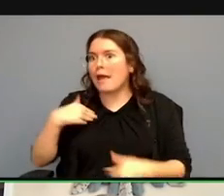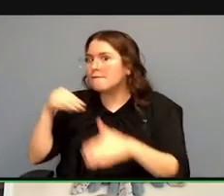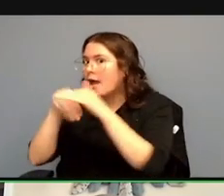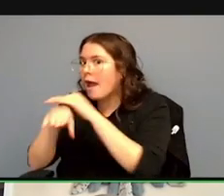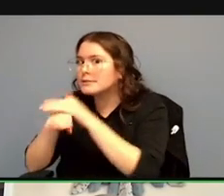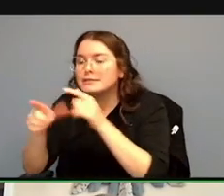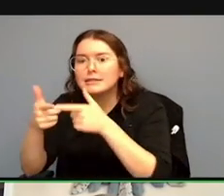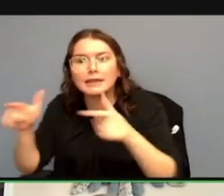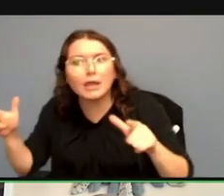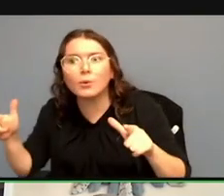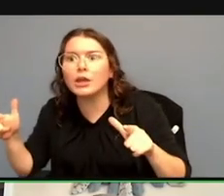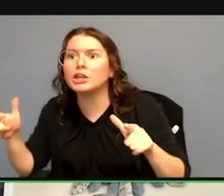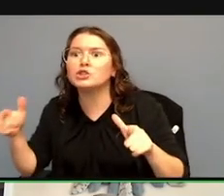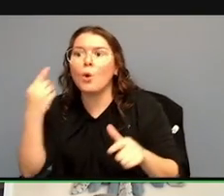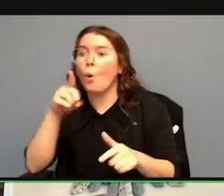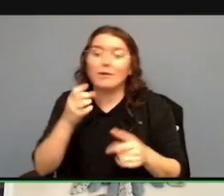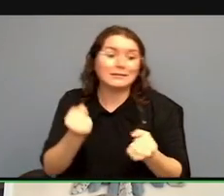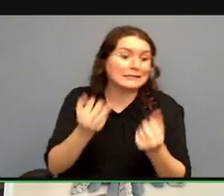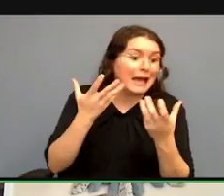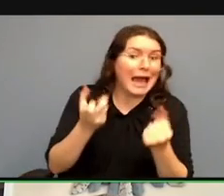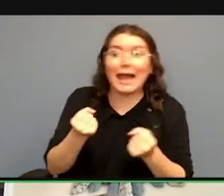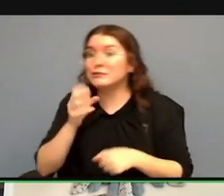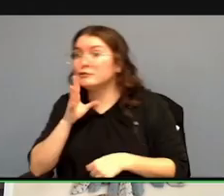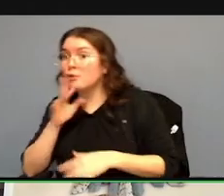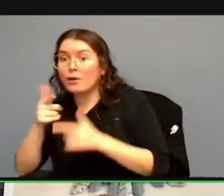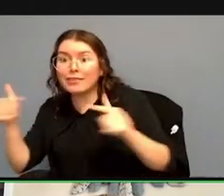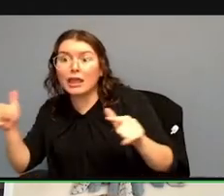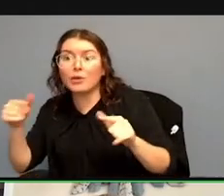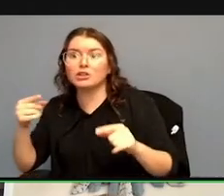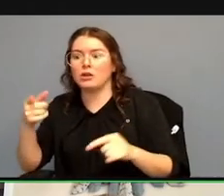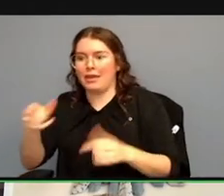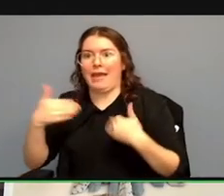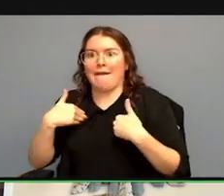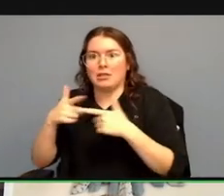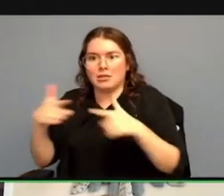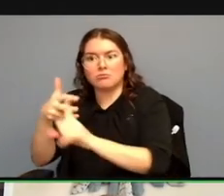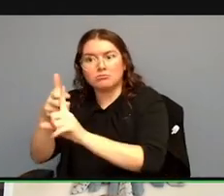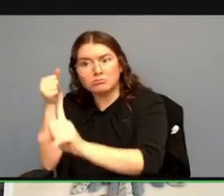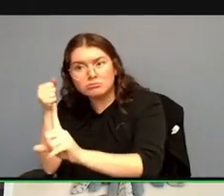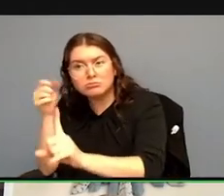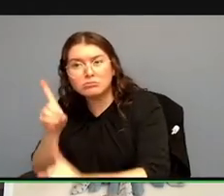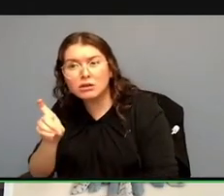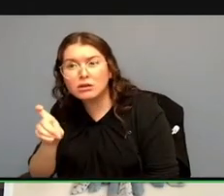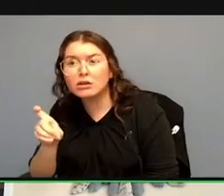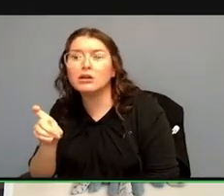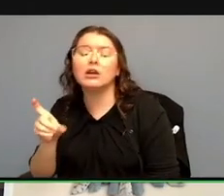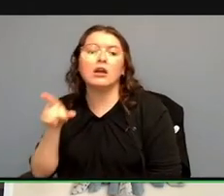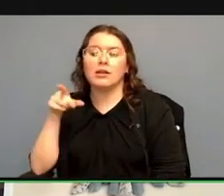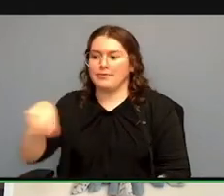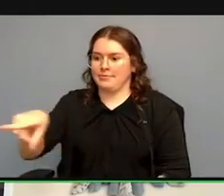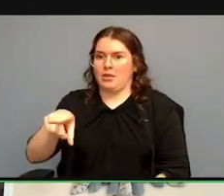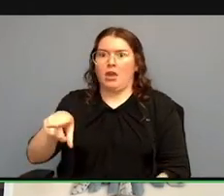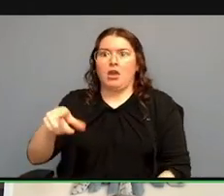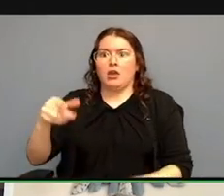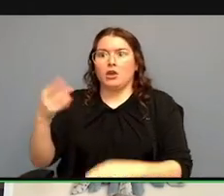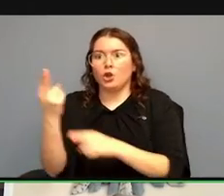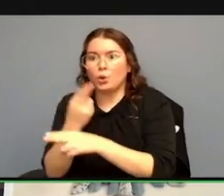access to signed or spoken language for a critical amount of time? Do they use,